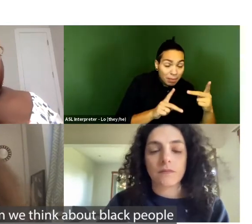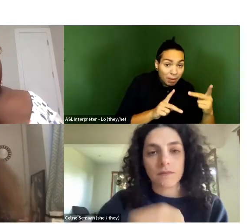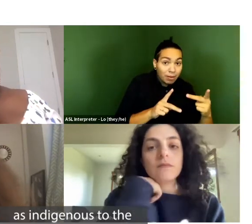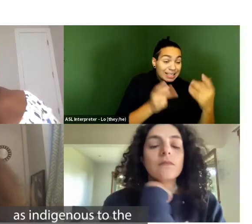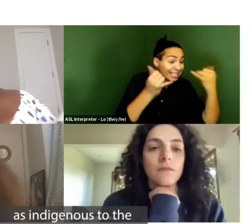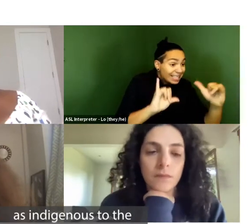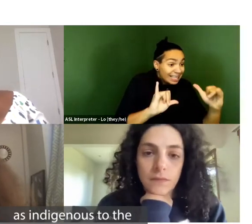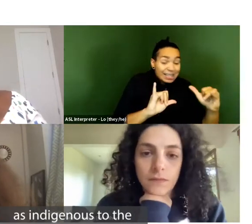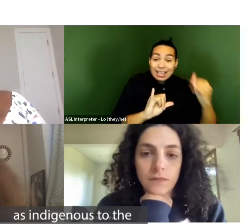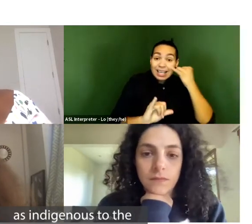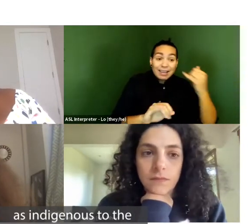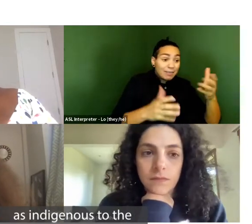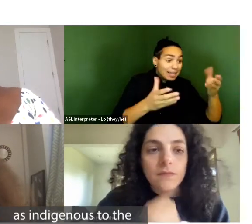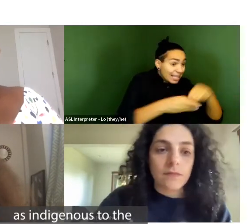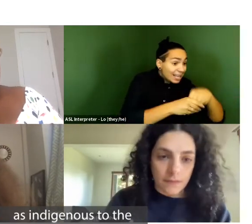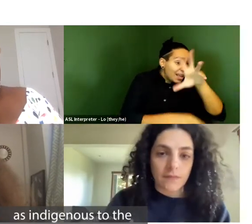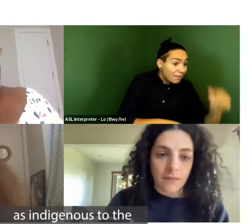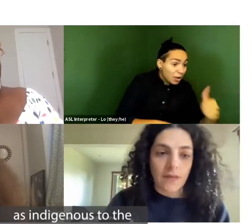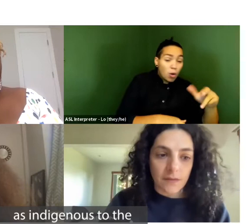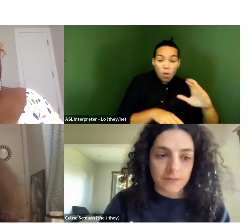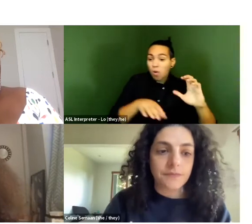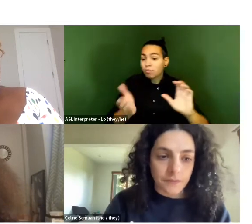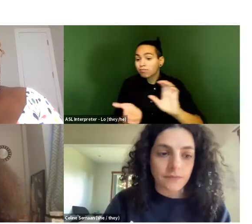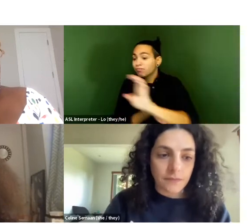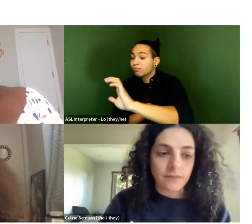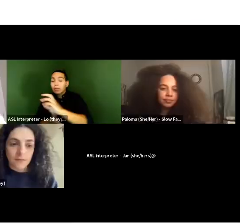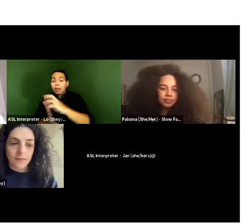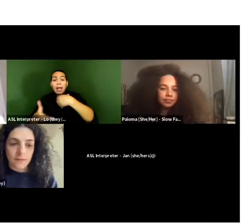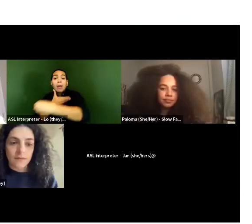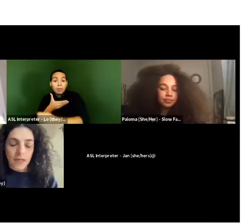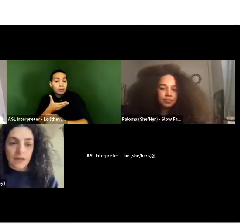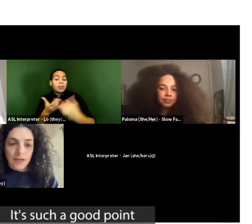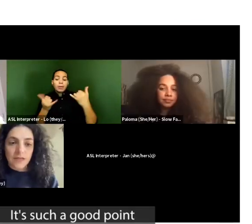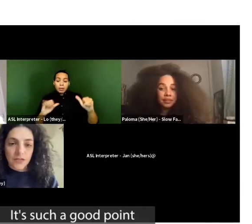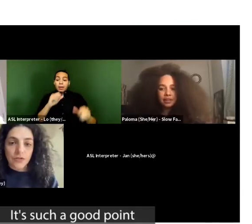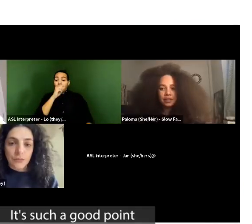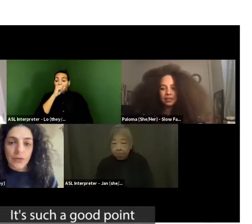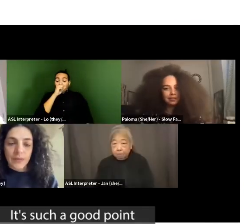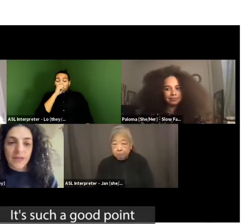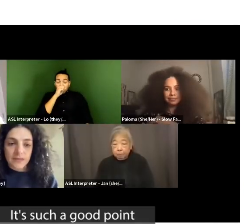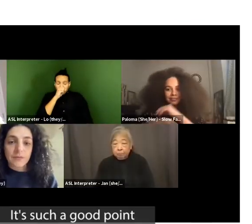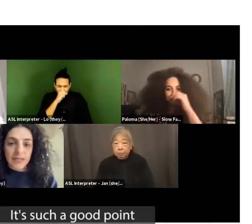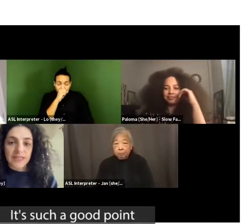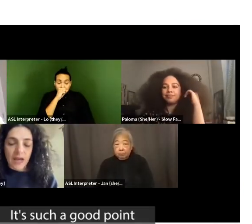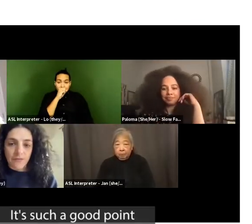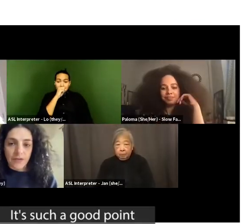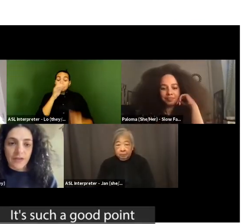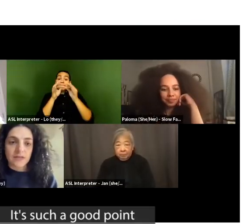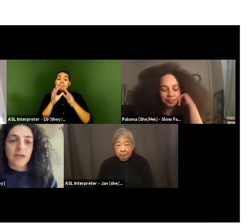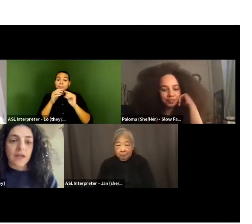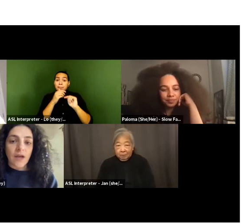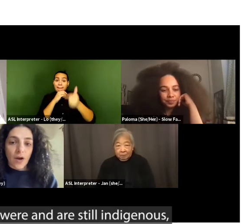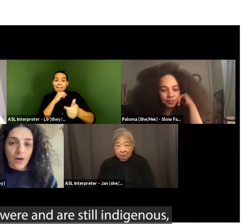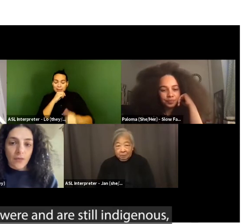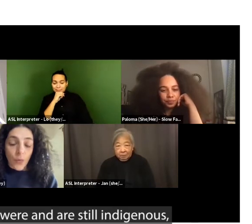Africans as Indigenous to the African continent. That's such a good point, because displaced